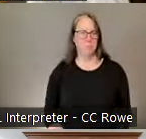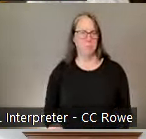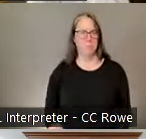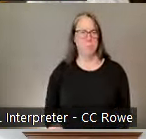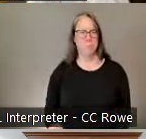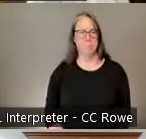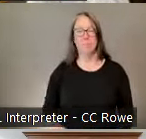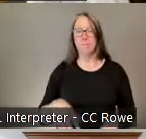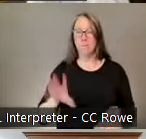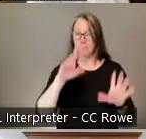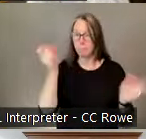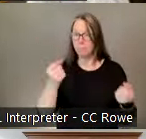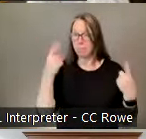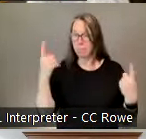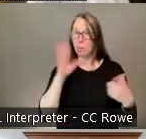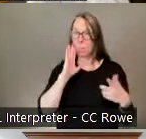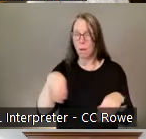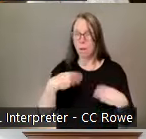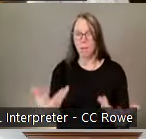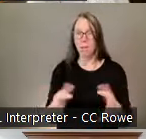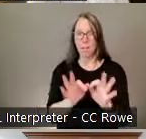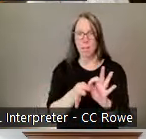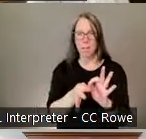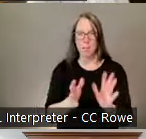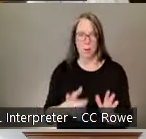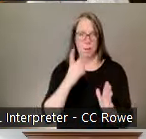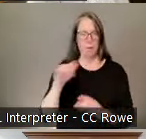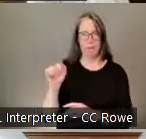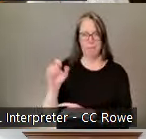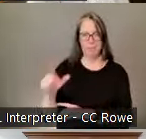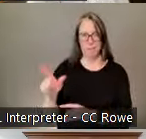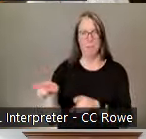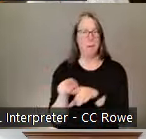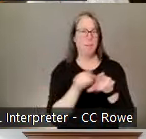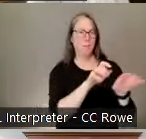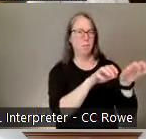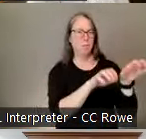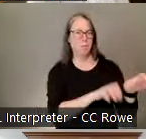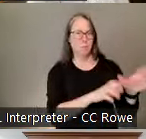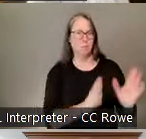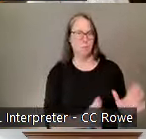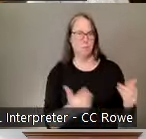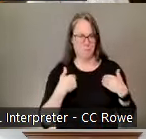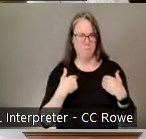Please note that ASL interpretation and live captioning are provided for today.